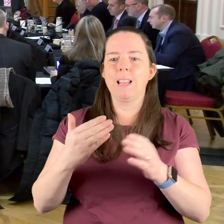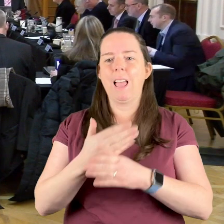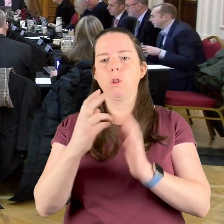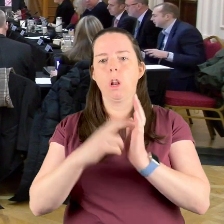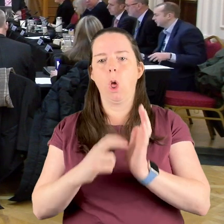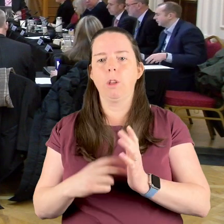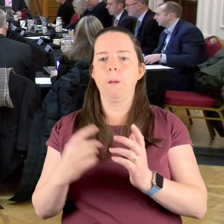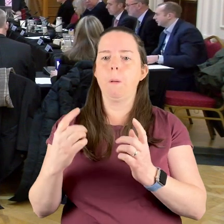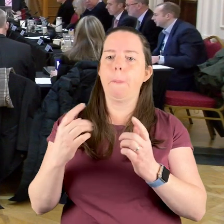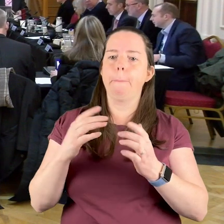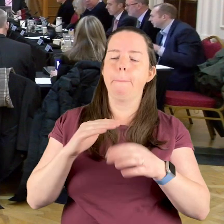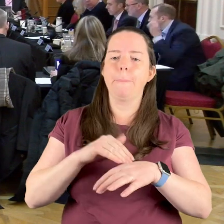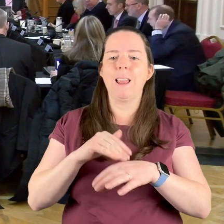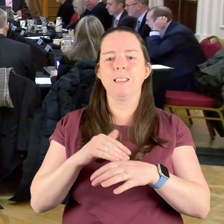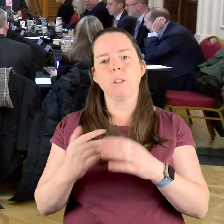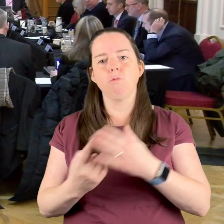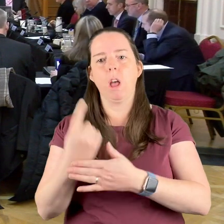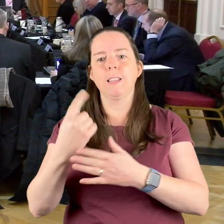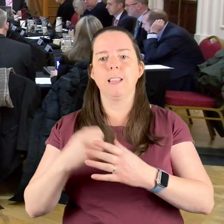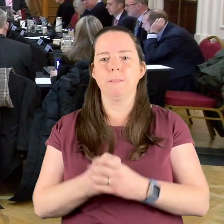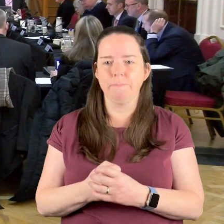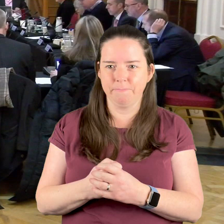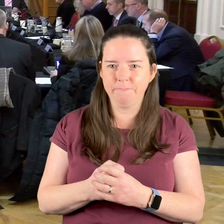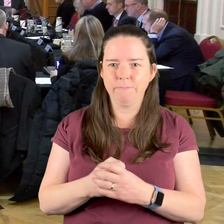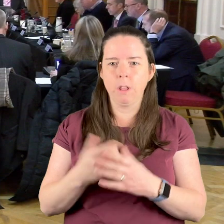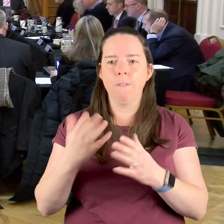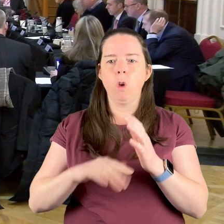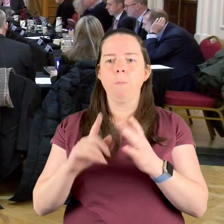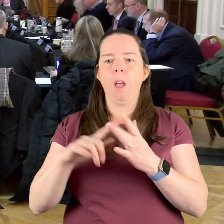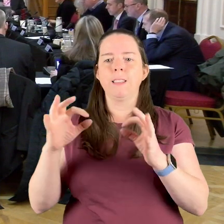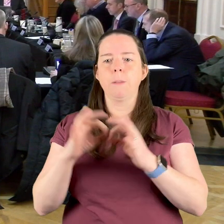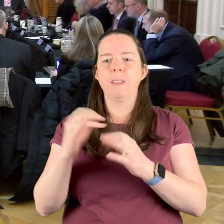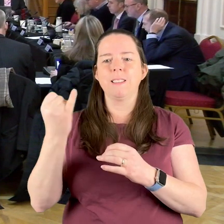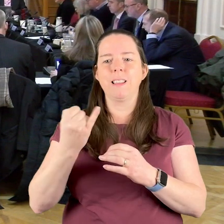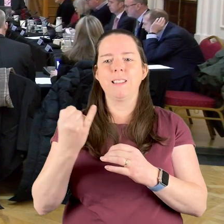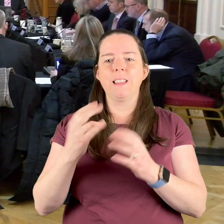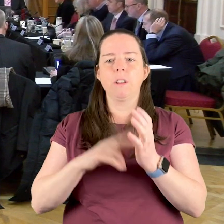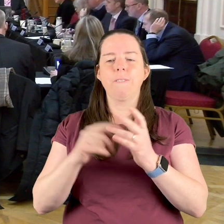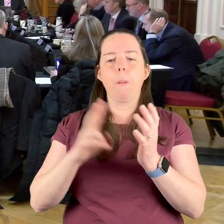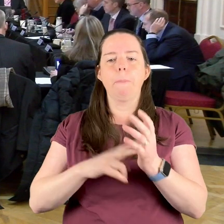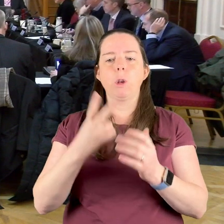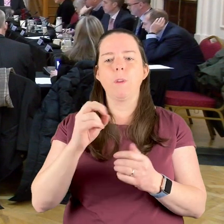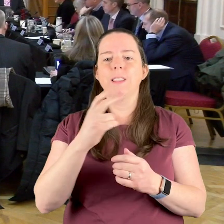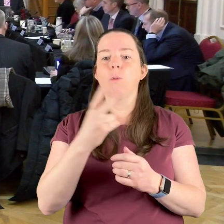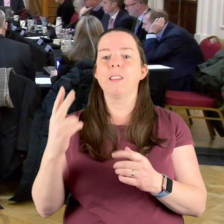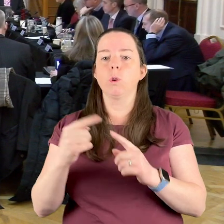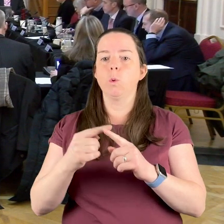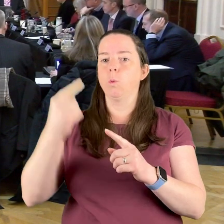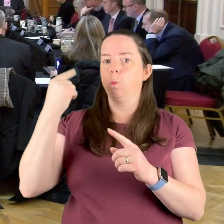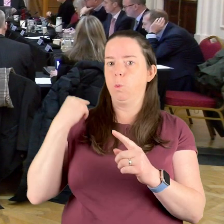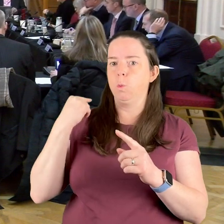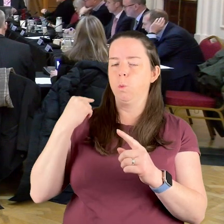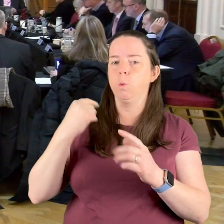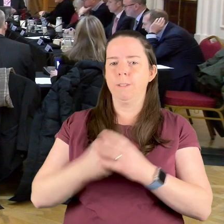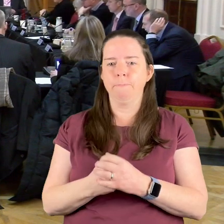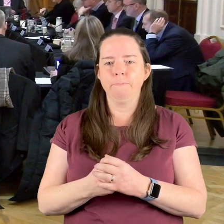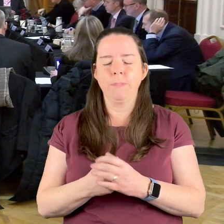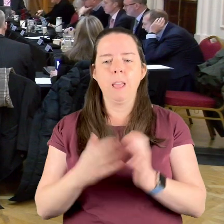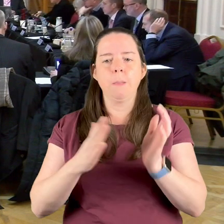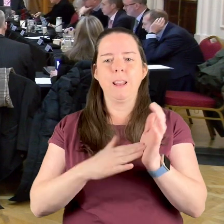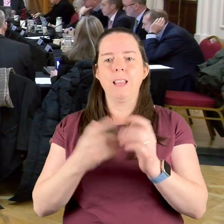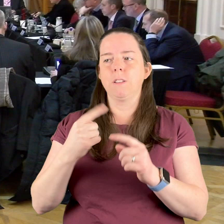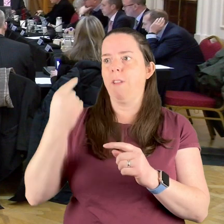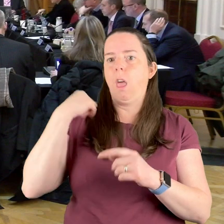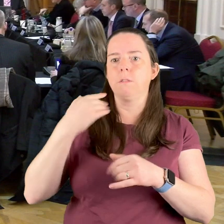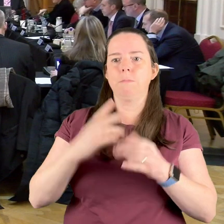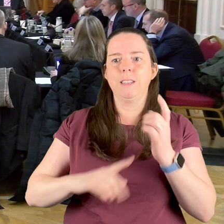arising. Minutes and actions arising from the ICB held on the 16th of November 2022. The minutes of the previous